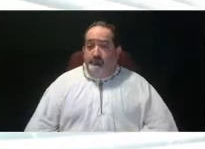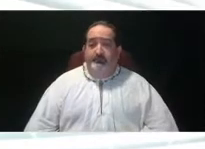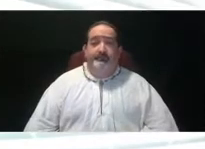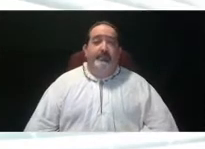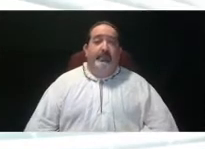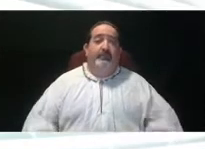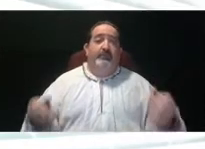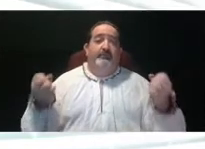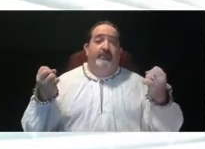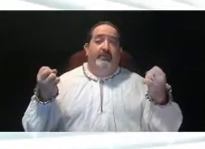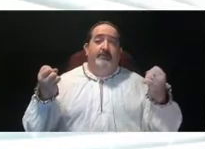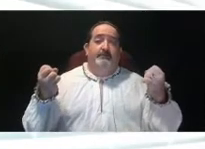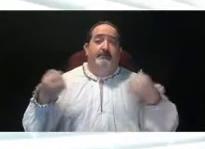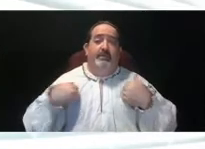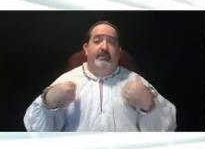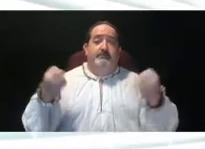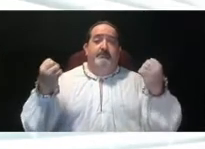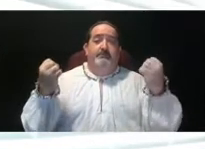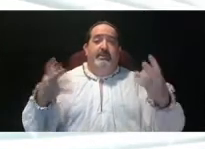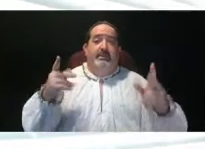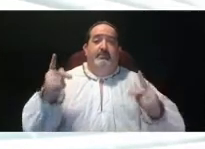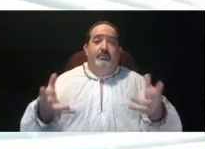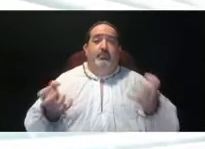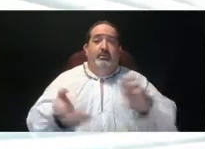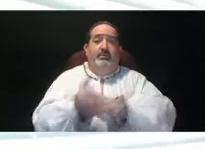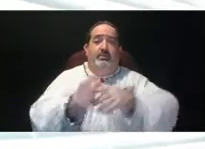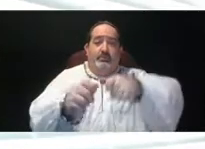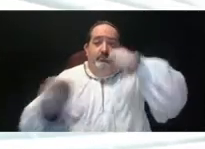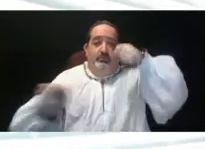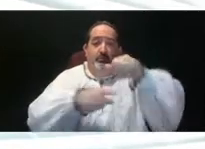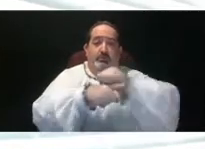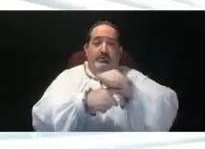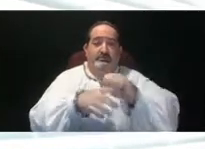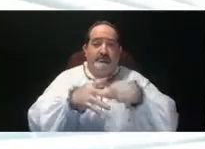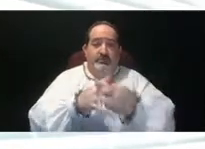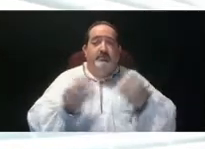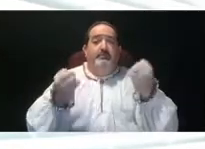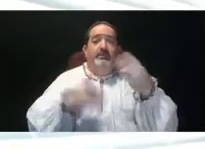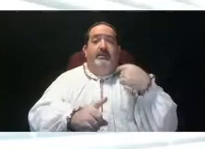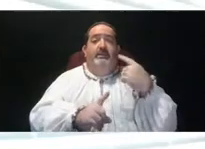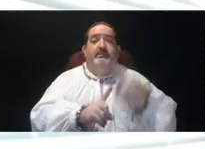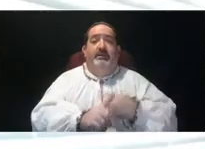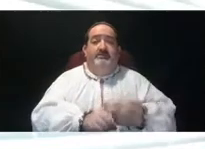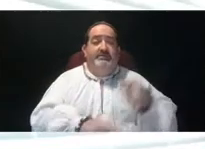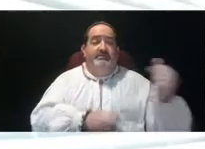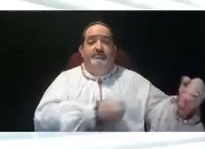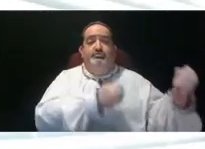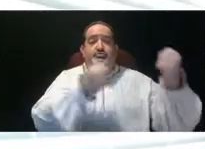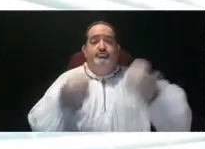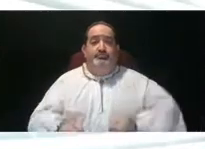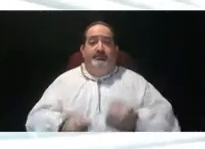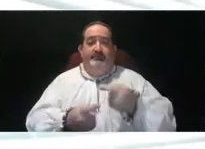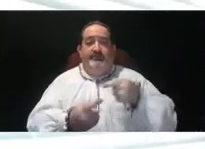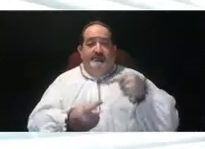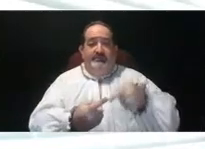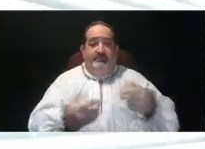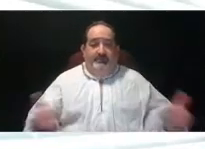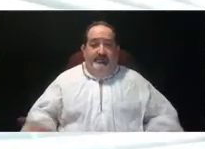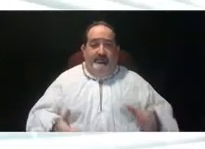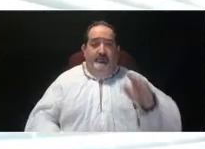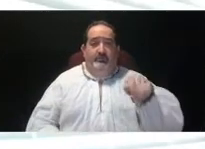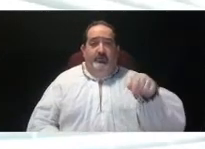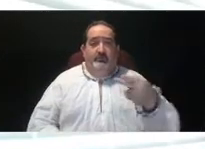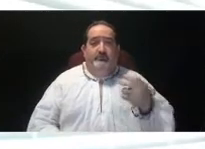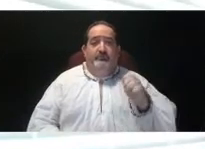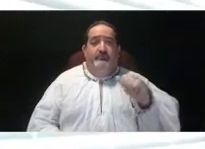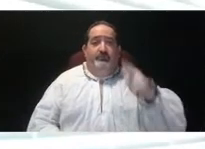had a person wanting to get archery practice going for months, and she has driven down to Marshall for us, ensuring